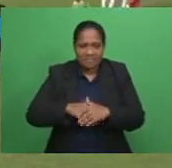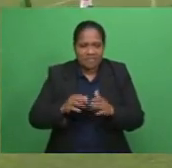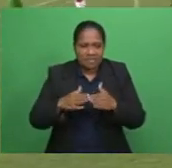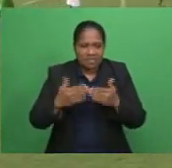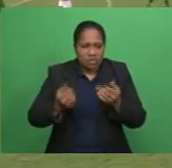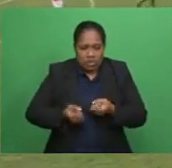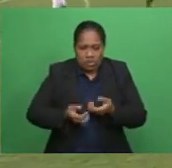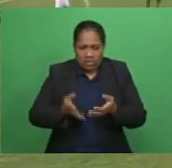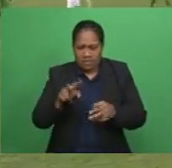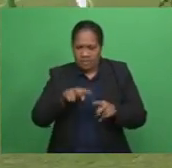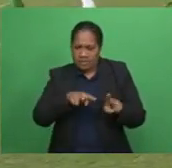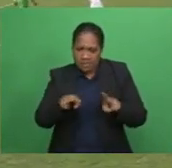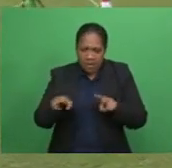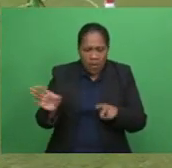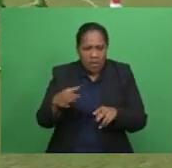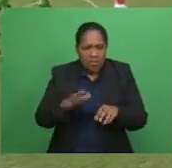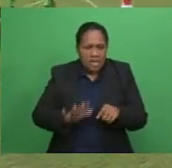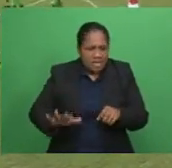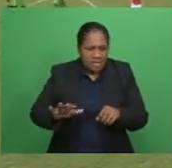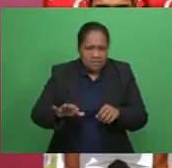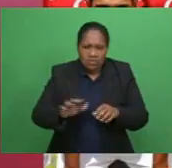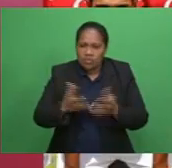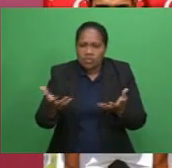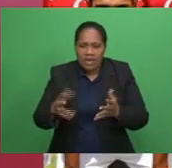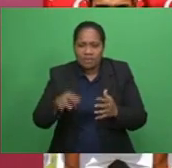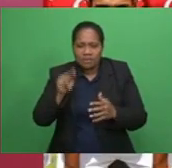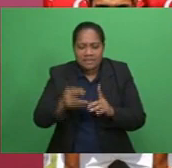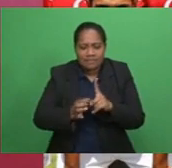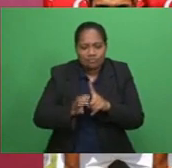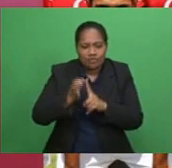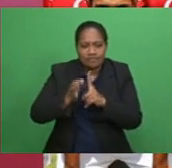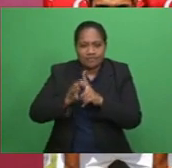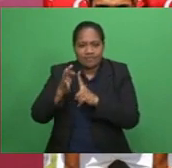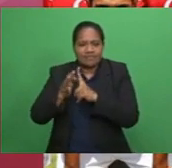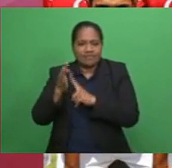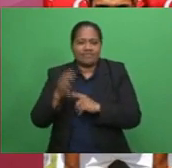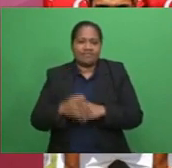the areas that will need improvement. Finishing is one.